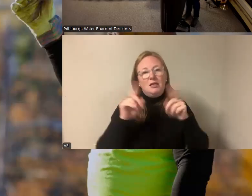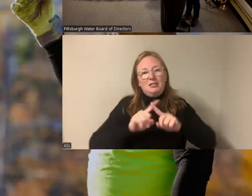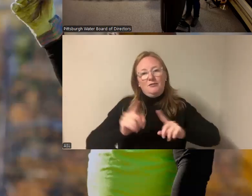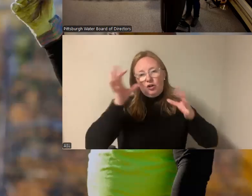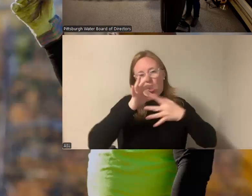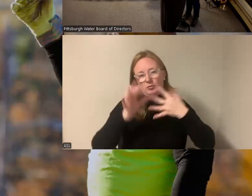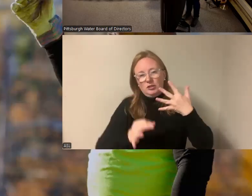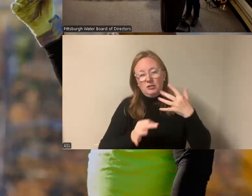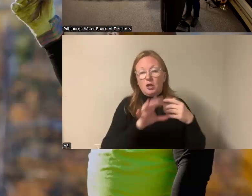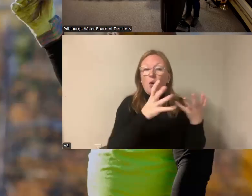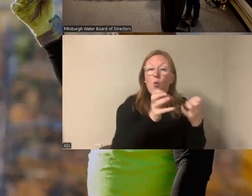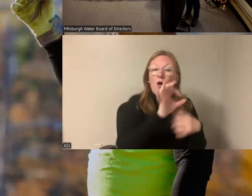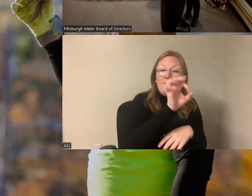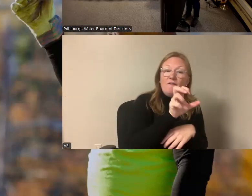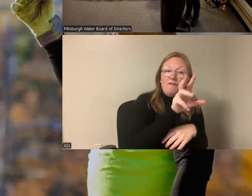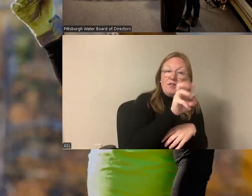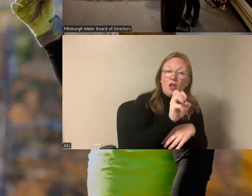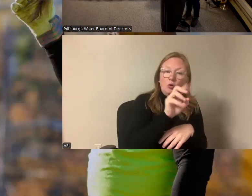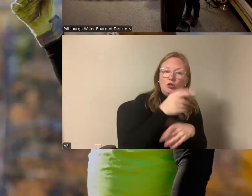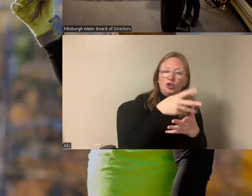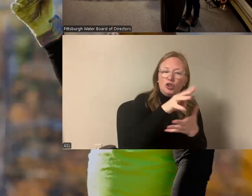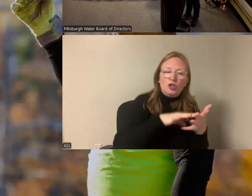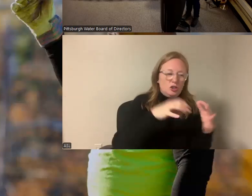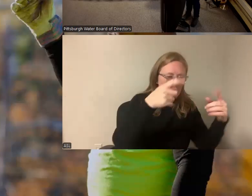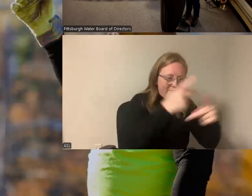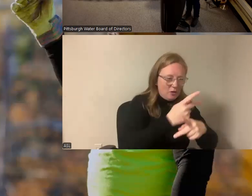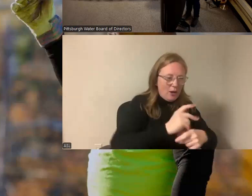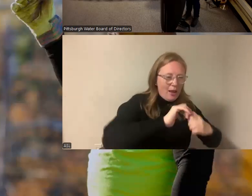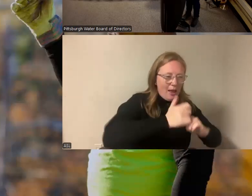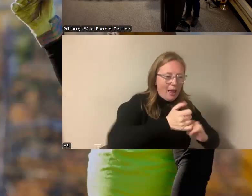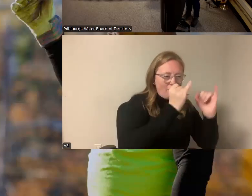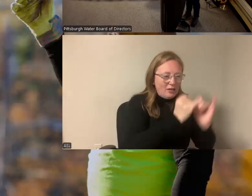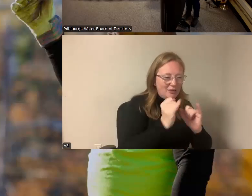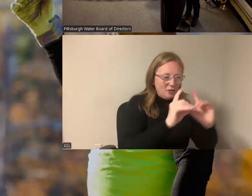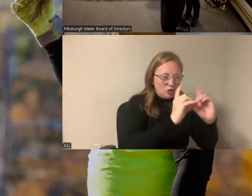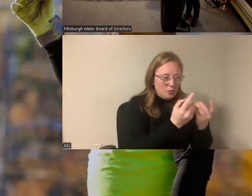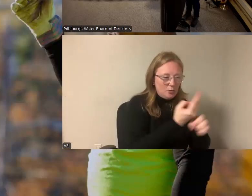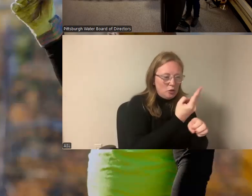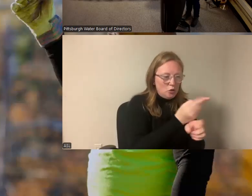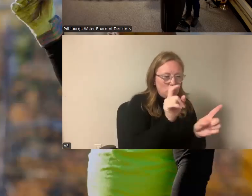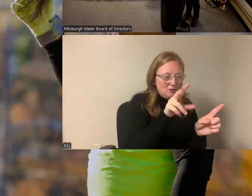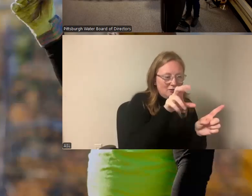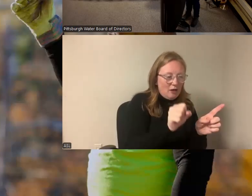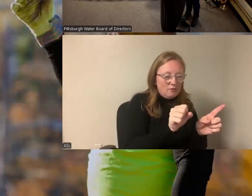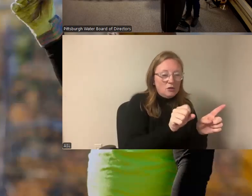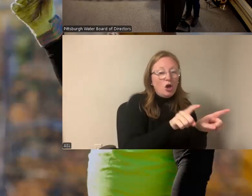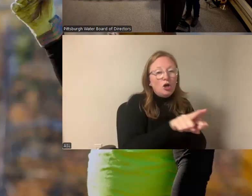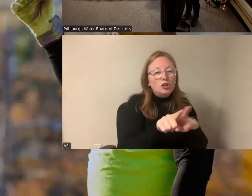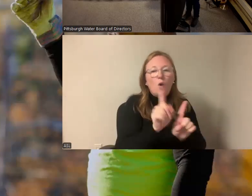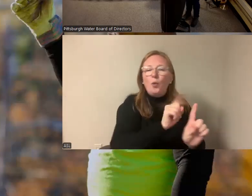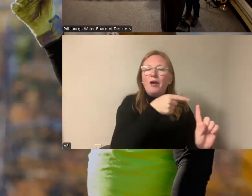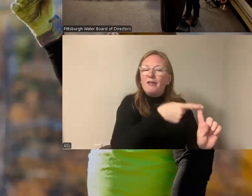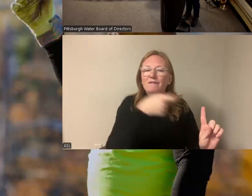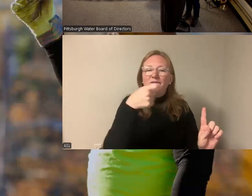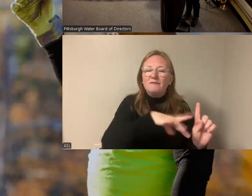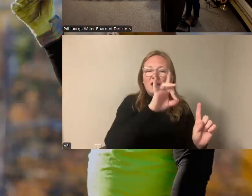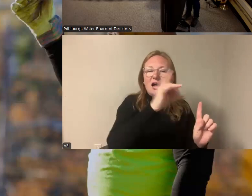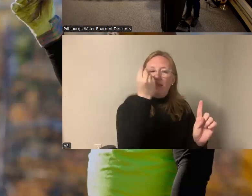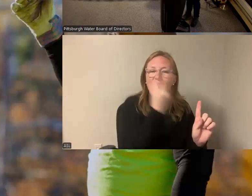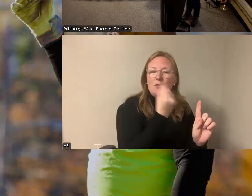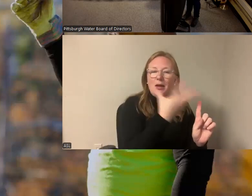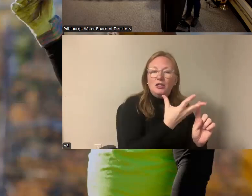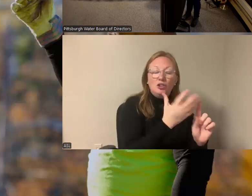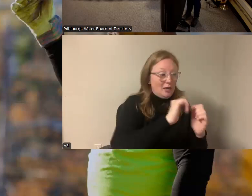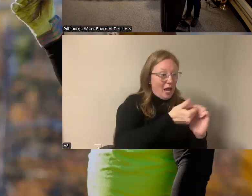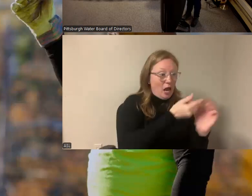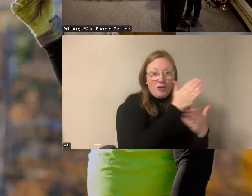at developing flow charts to help map out not only how individual departments utilize our valves, but how do they get information or turn information over to